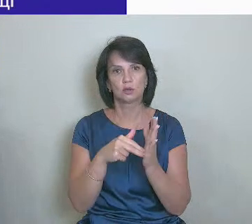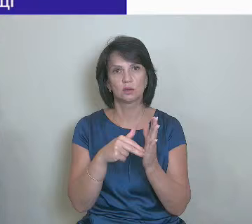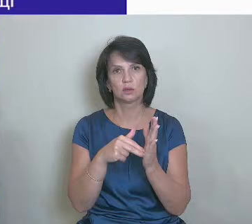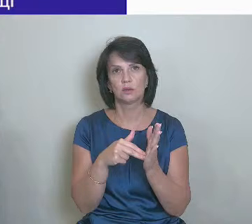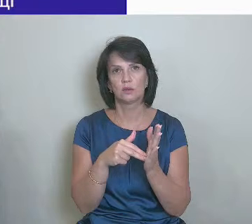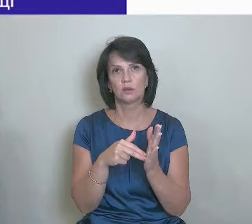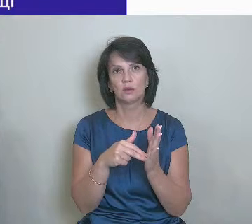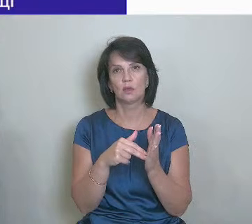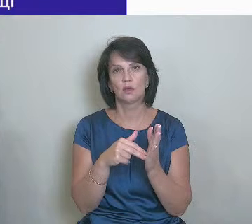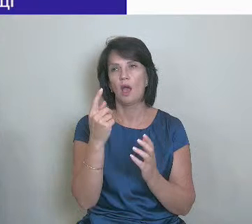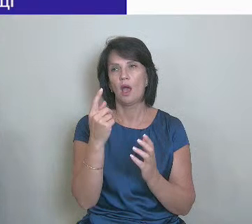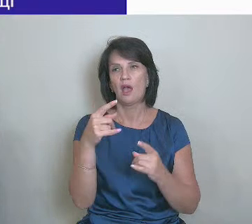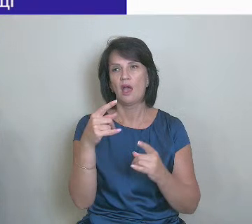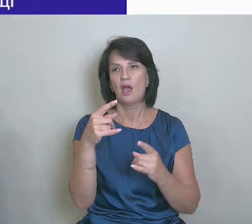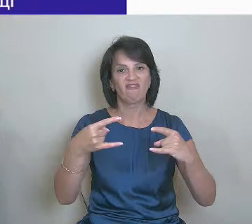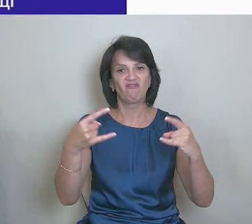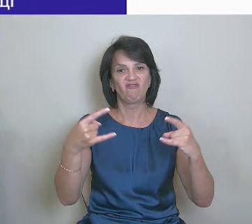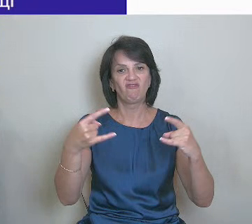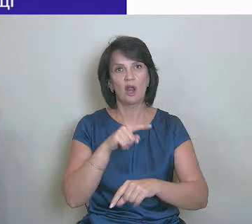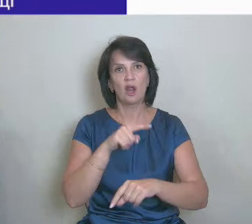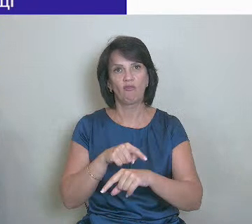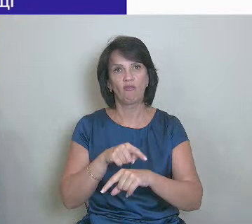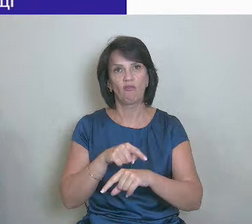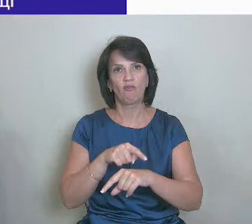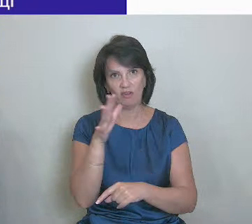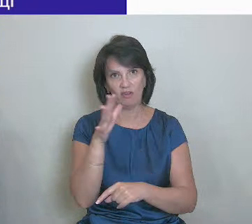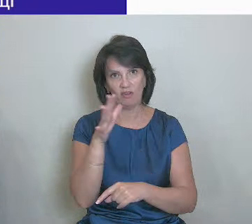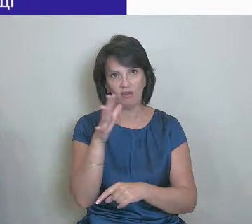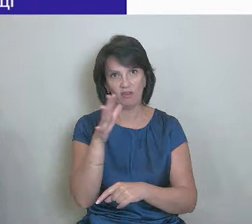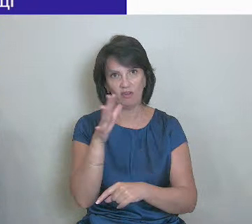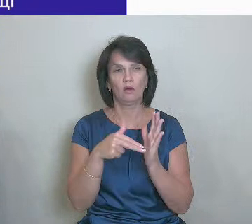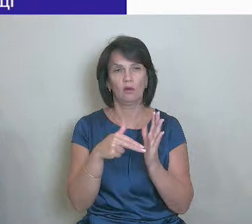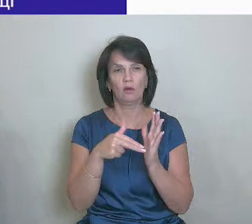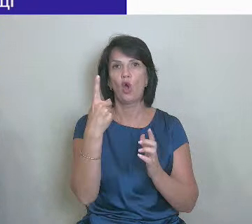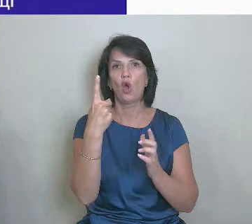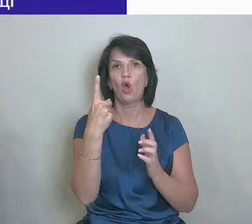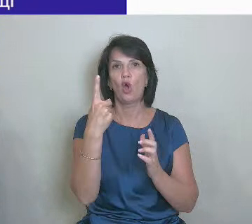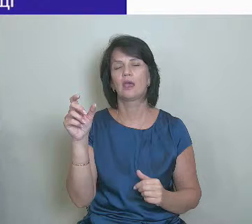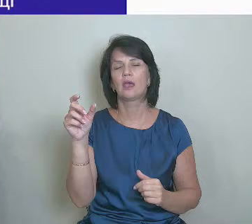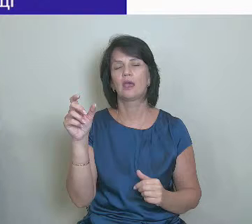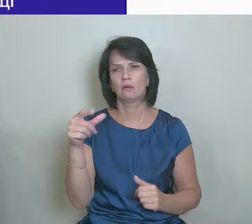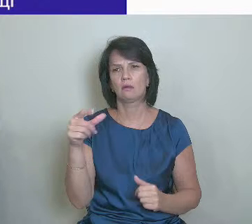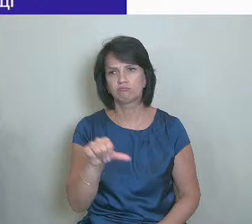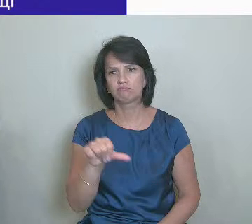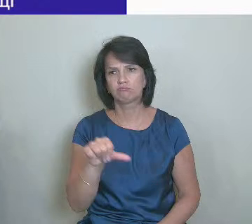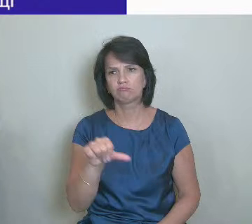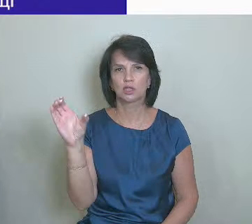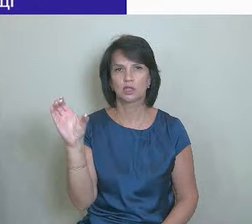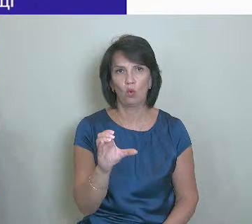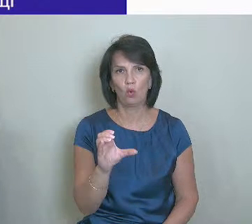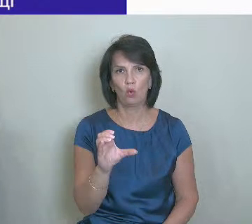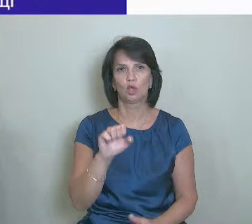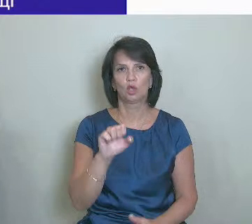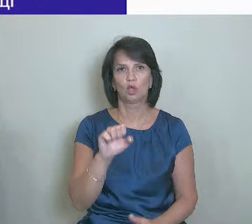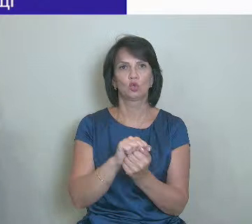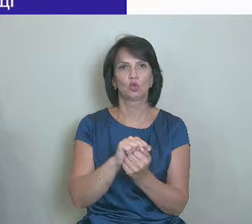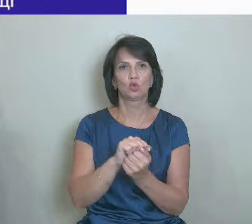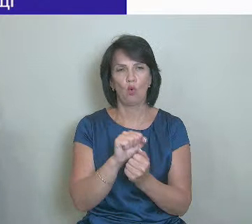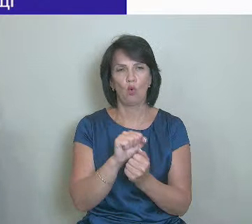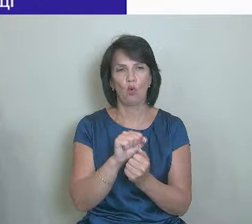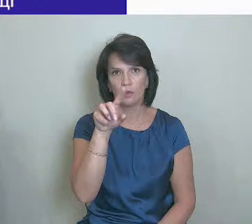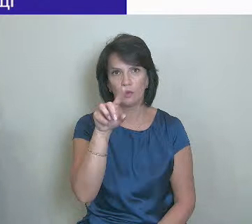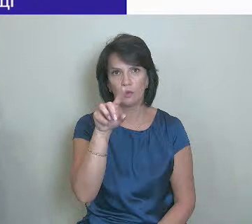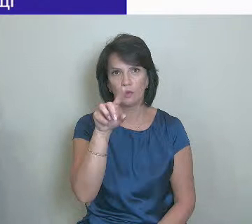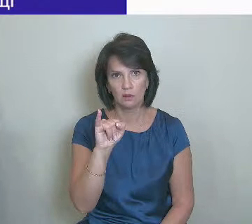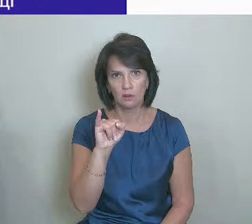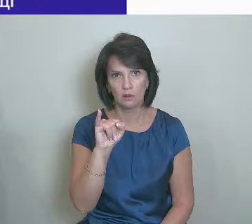outlets should calculate the price of the time on air per minute, per second,